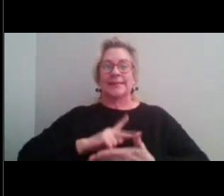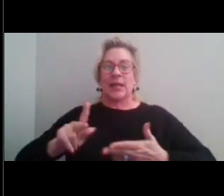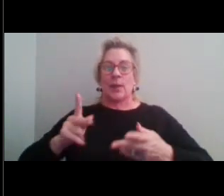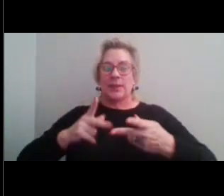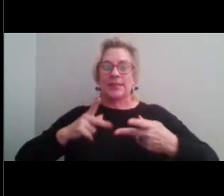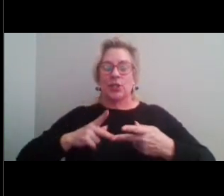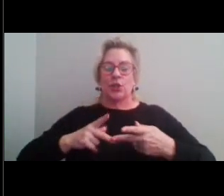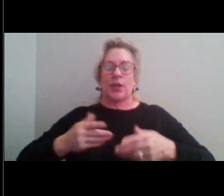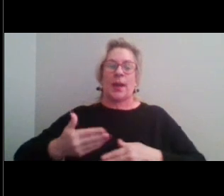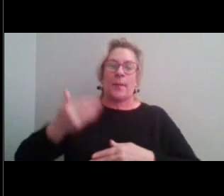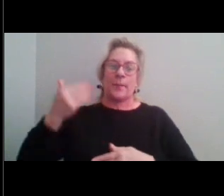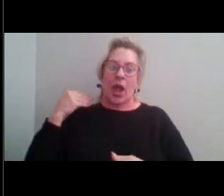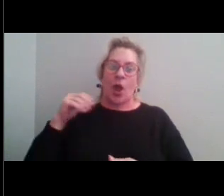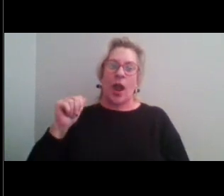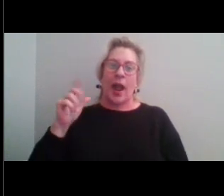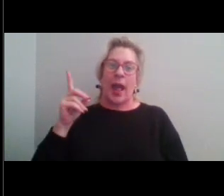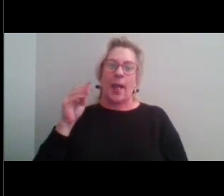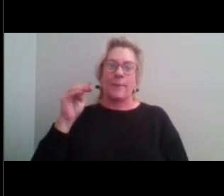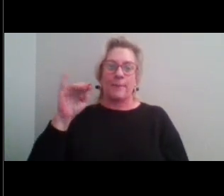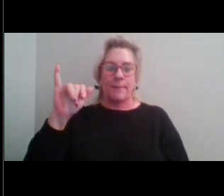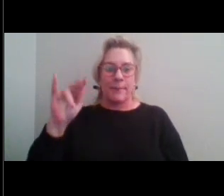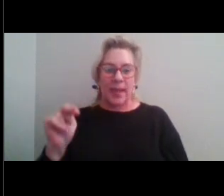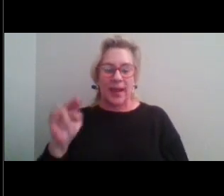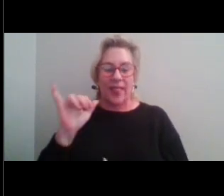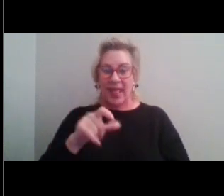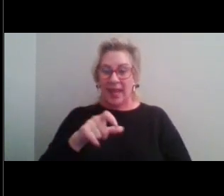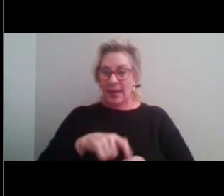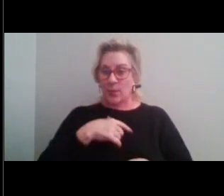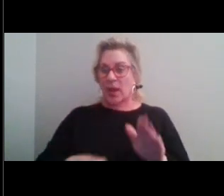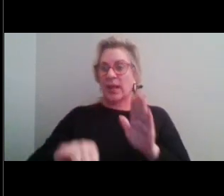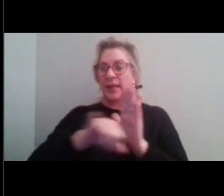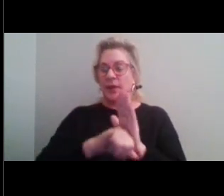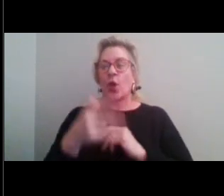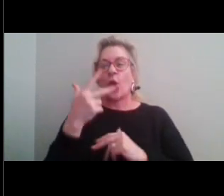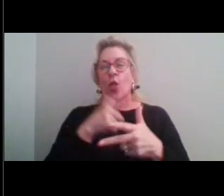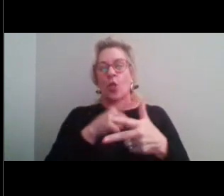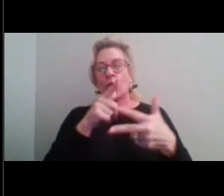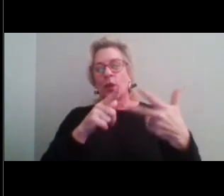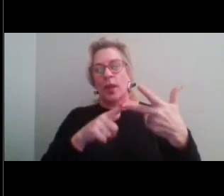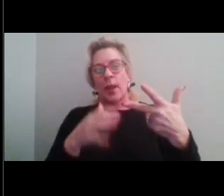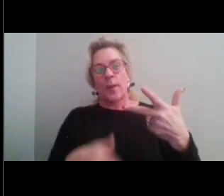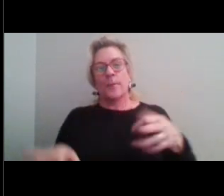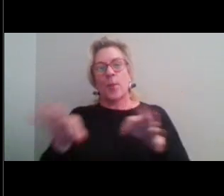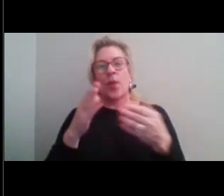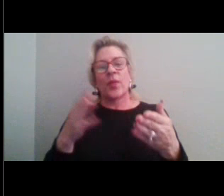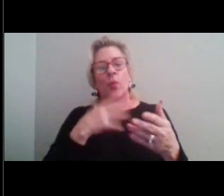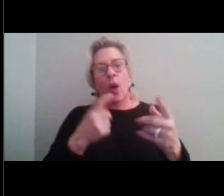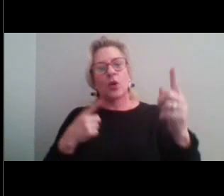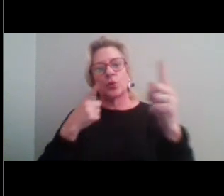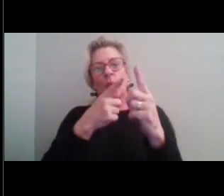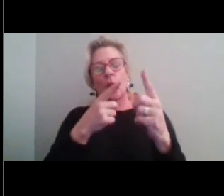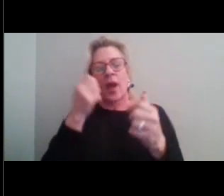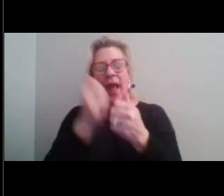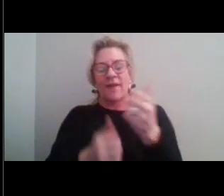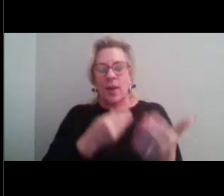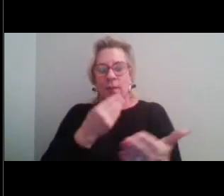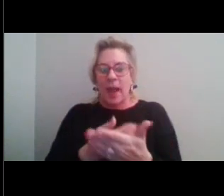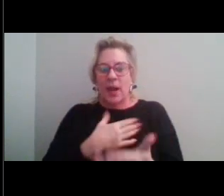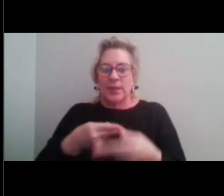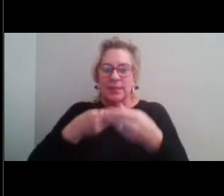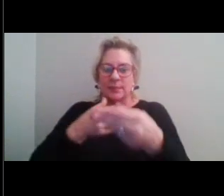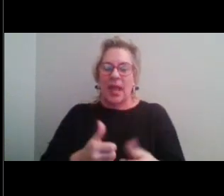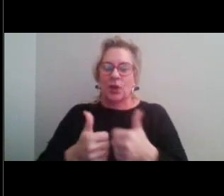prior administration. And at that time, we were identifying, three key things that we want to achieve with every dollar we spend in transportation.